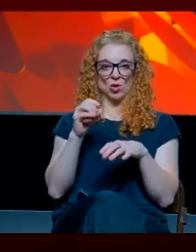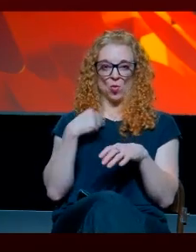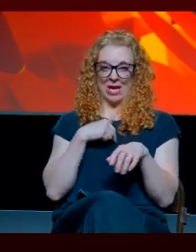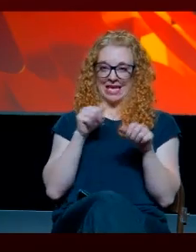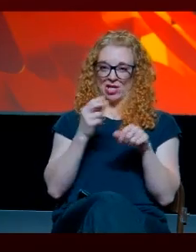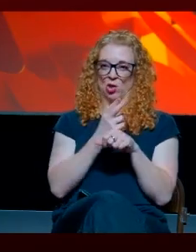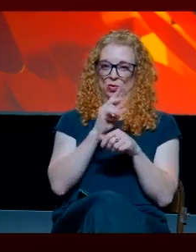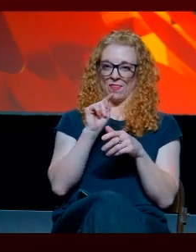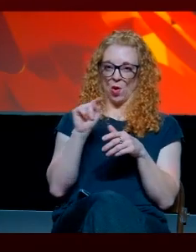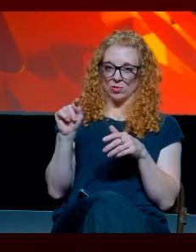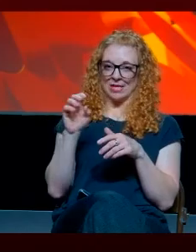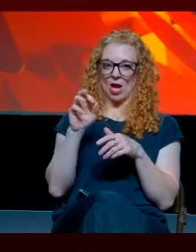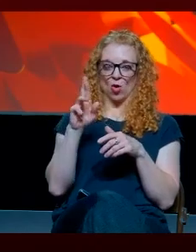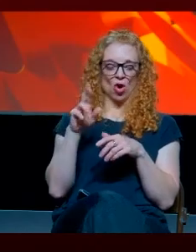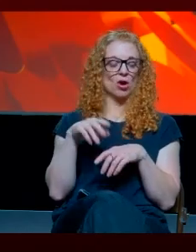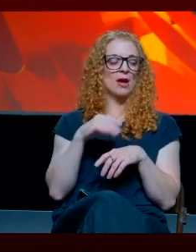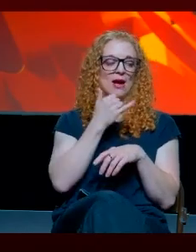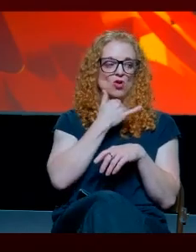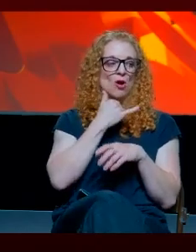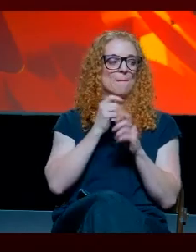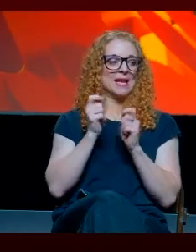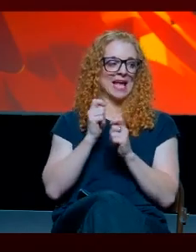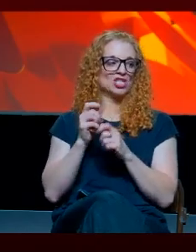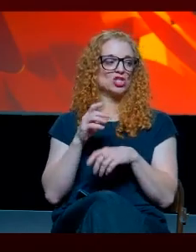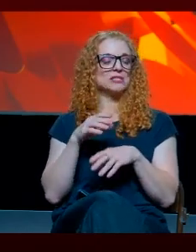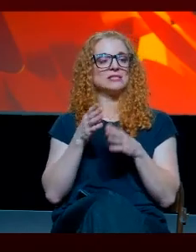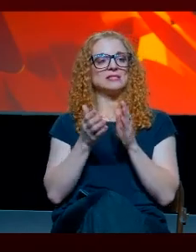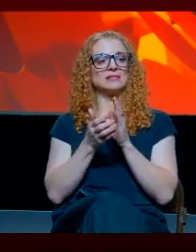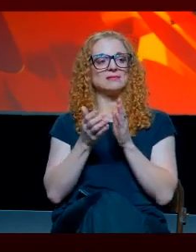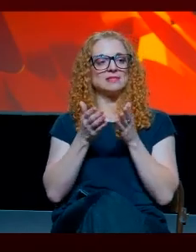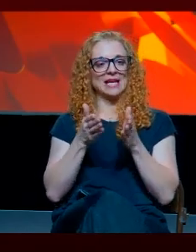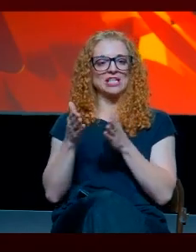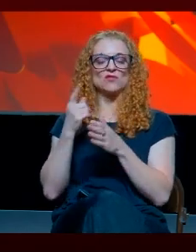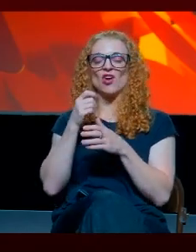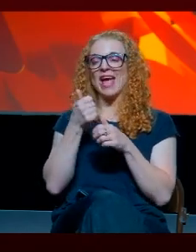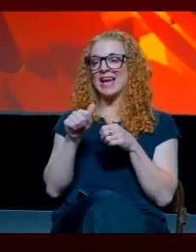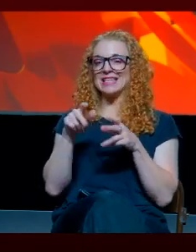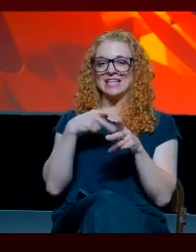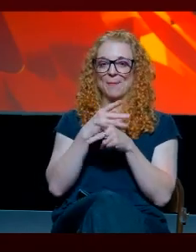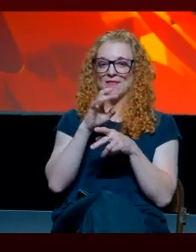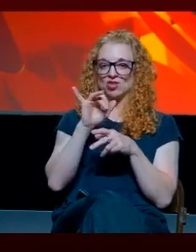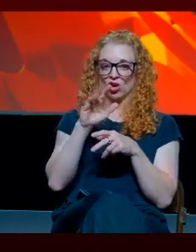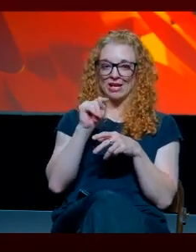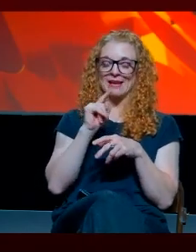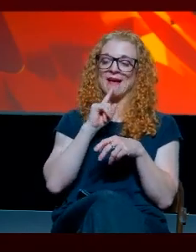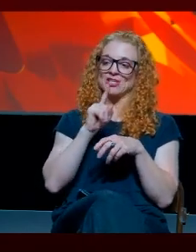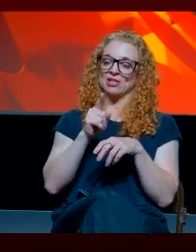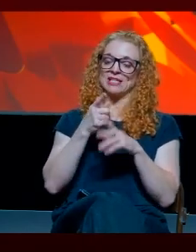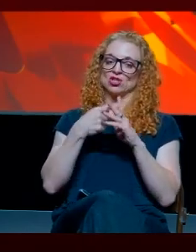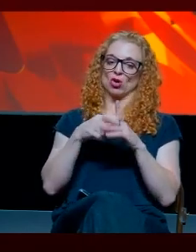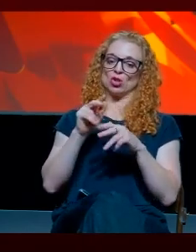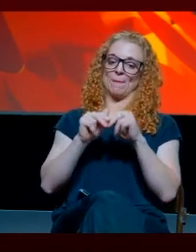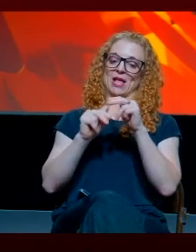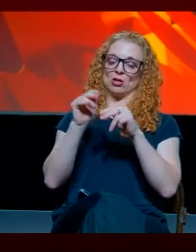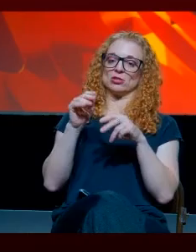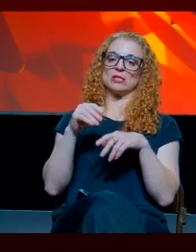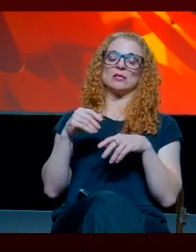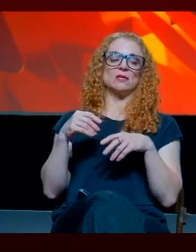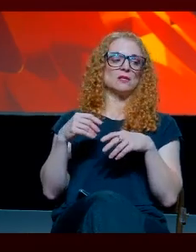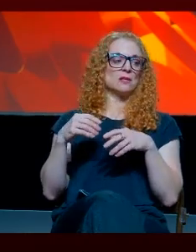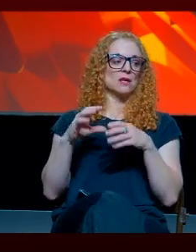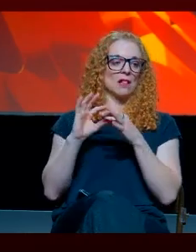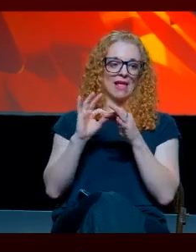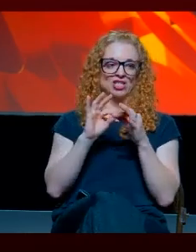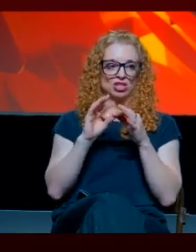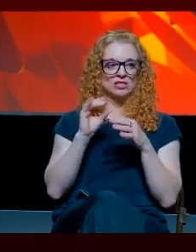use those error mitigation techniques that work for any type of circuit and actually start to build collections of circuits